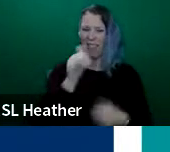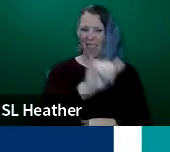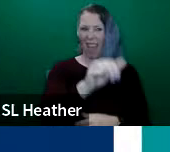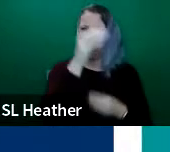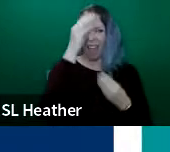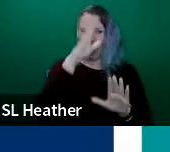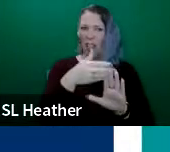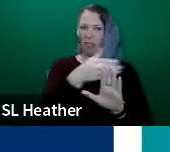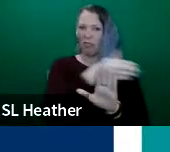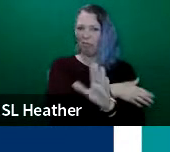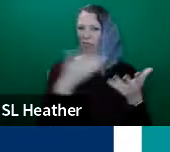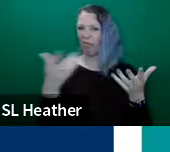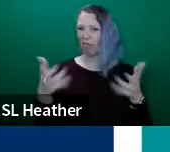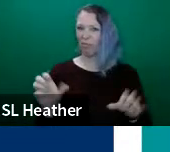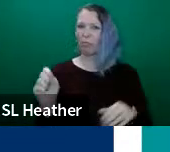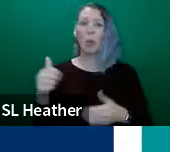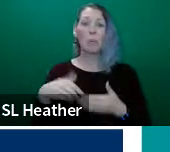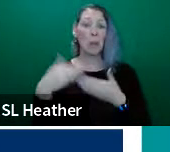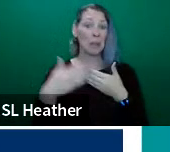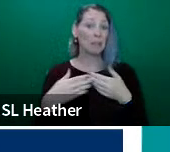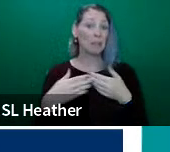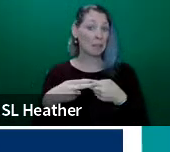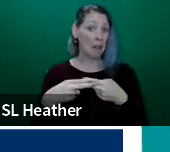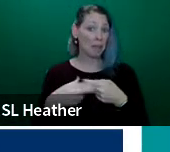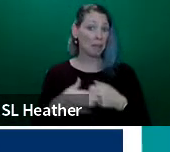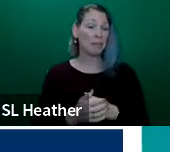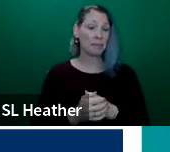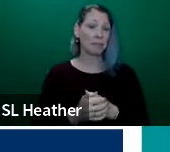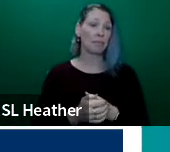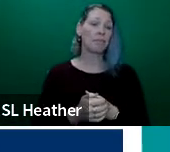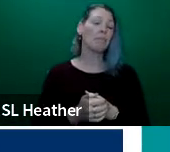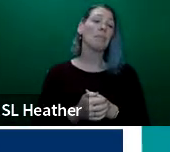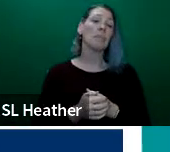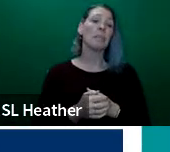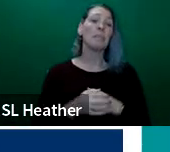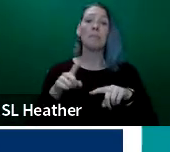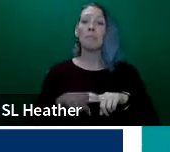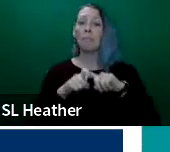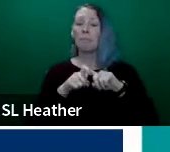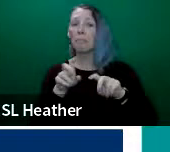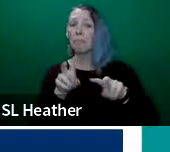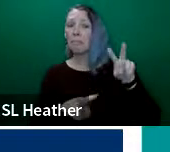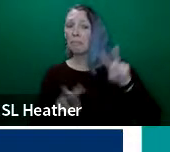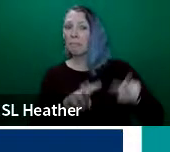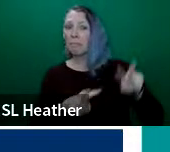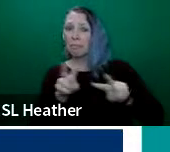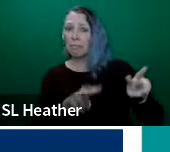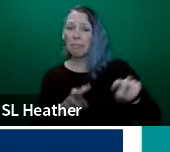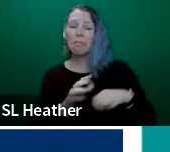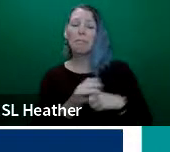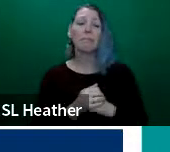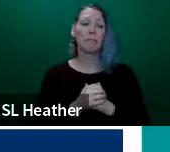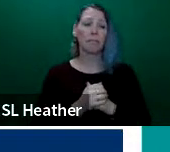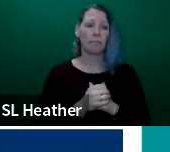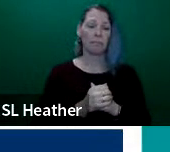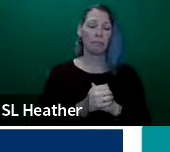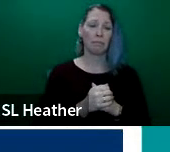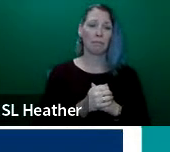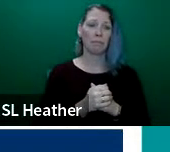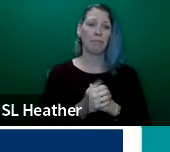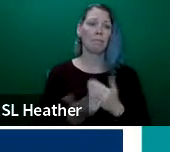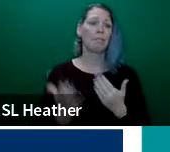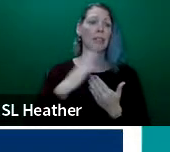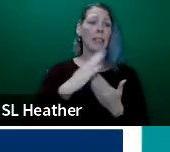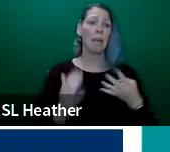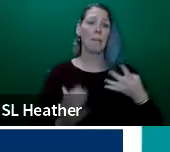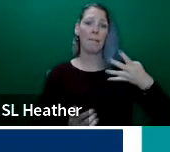just kind of go to the next slide. Stop for a quick second so the public can see it. So we have the top